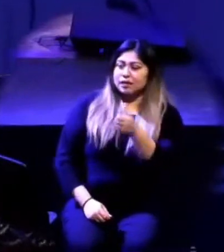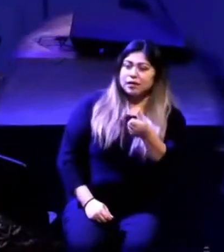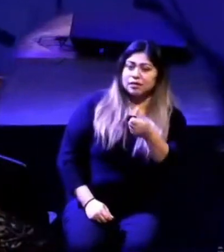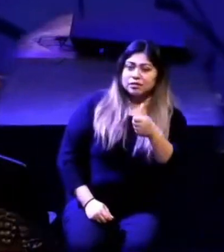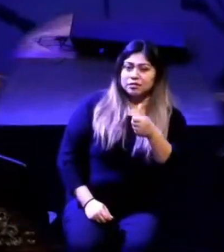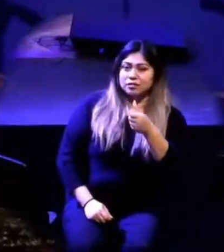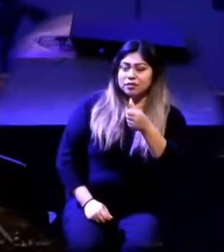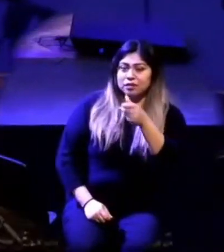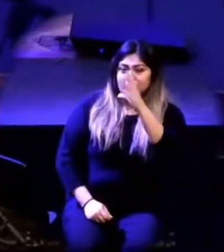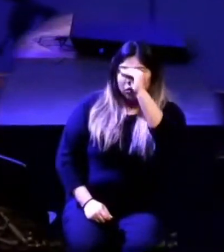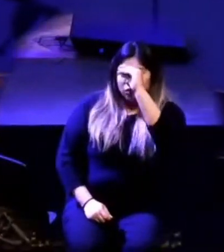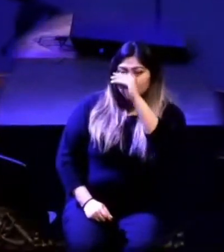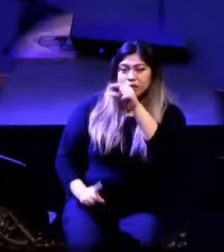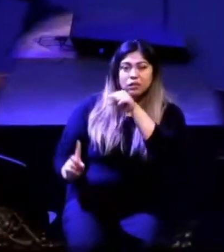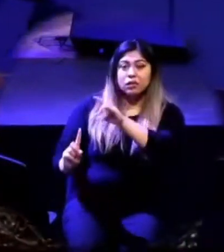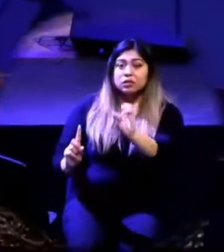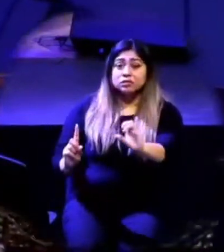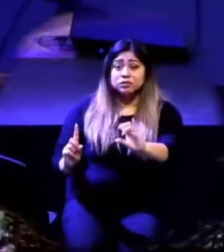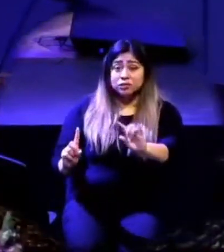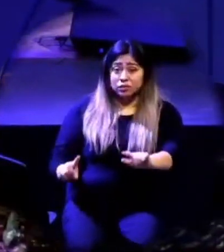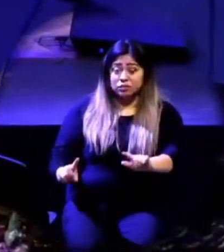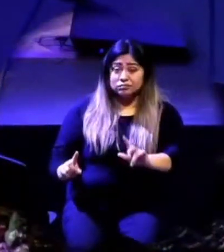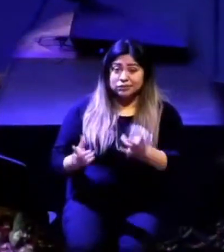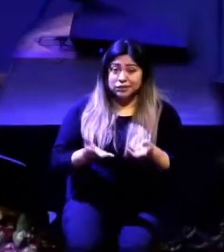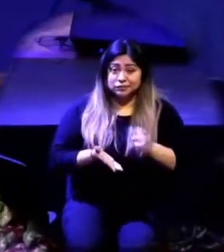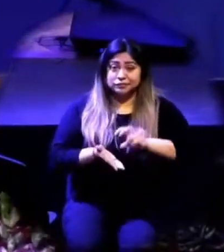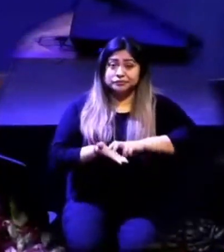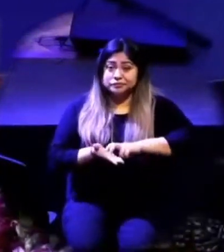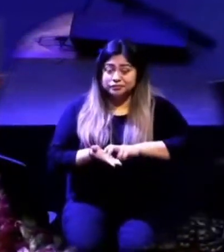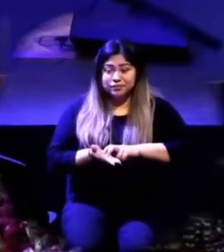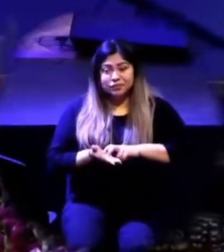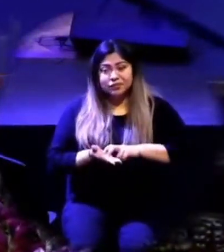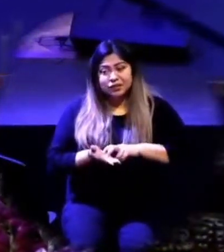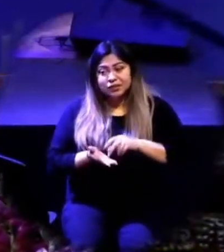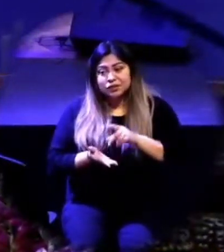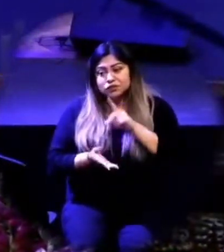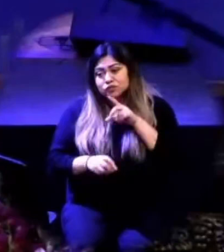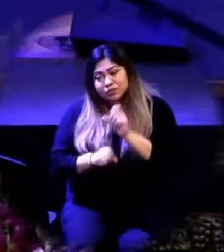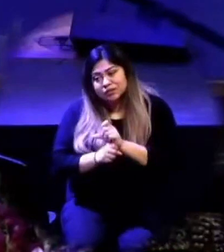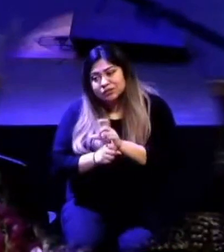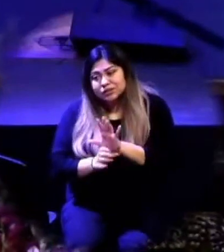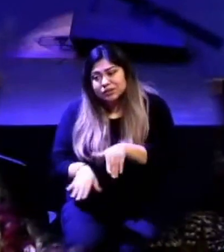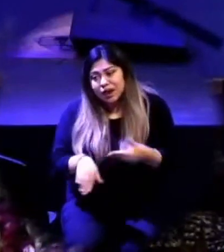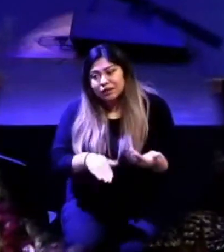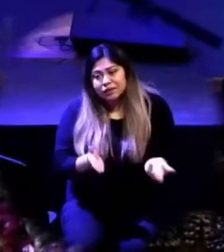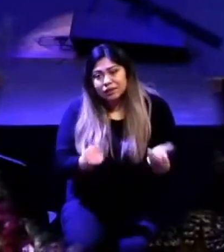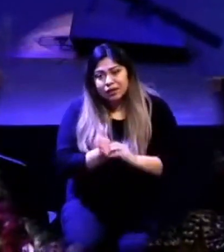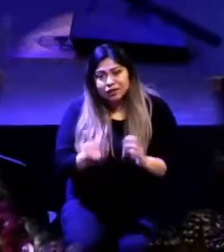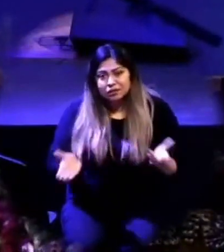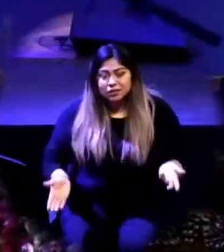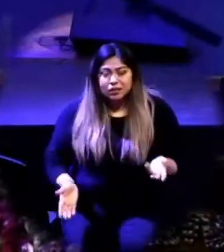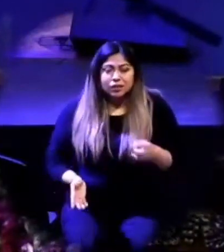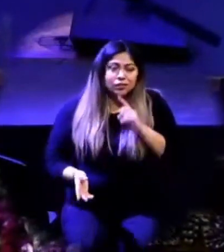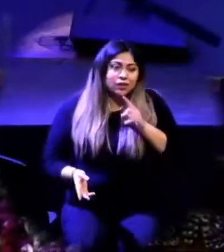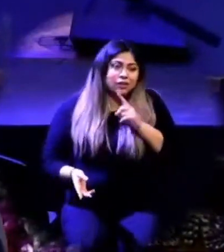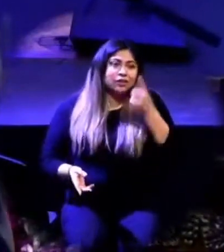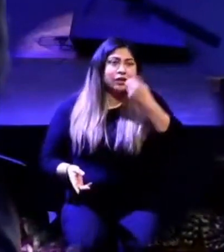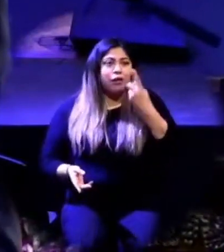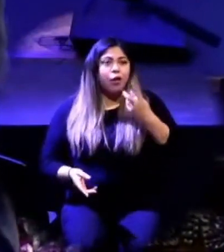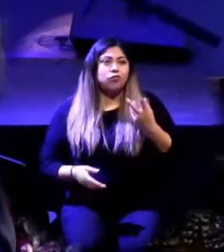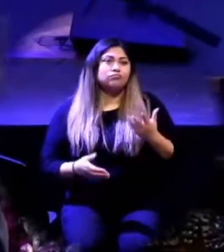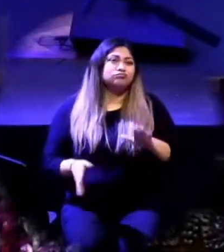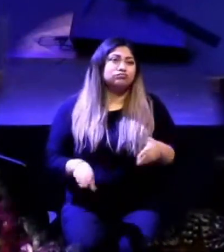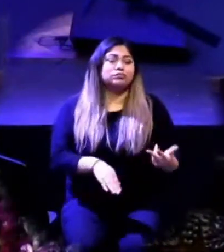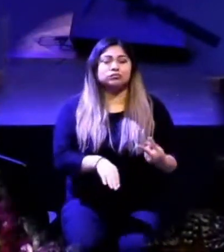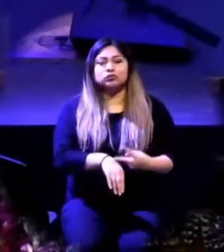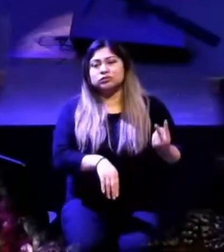ministry, we understand and think and believe they had to die again, which doesn't seem like a great deal, does it, to have to die twice. But at least for this